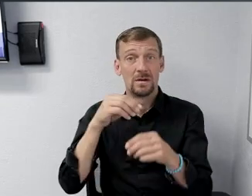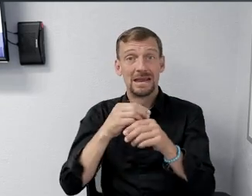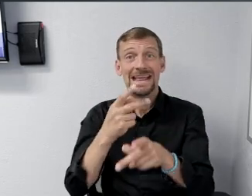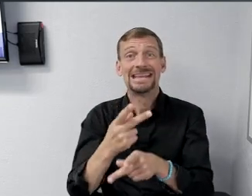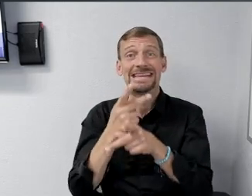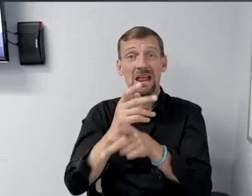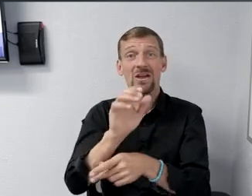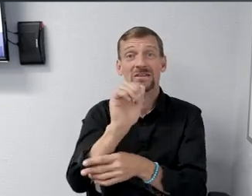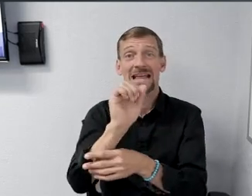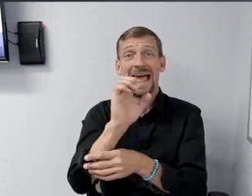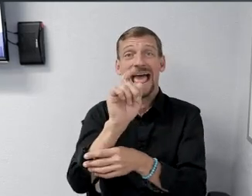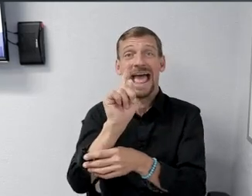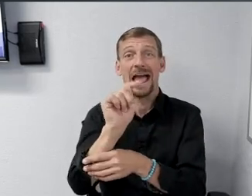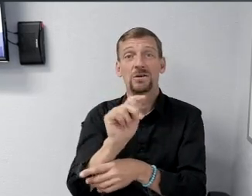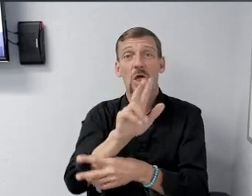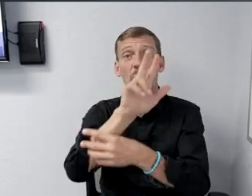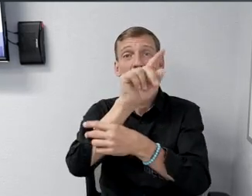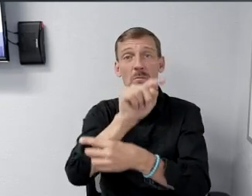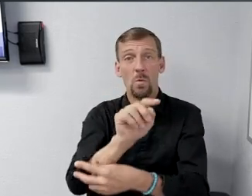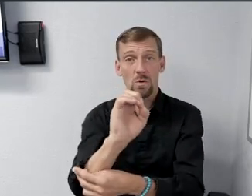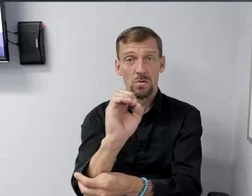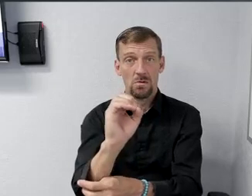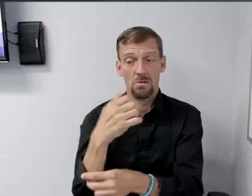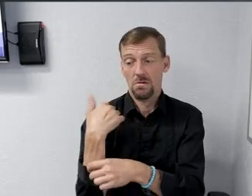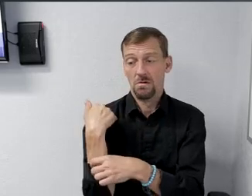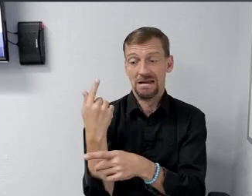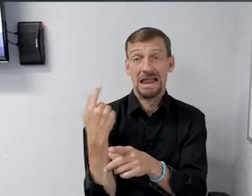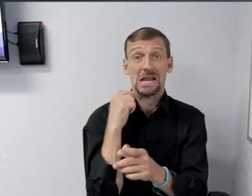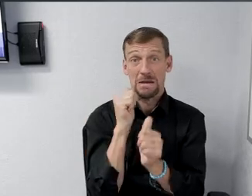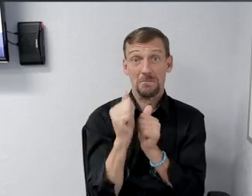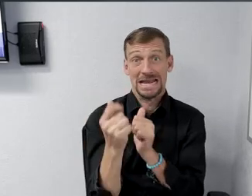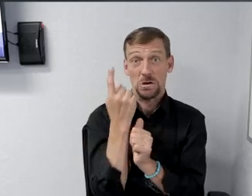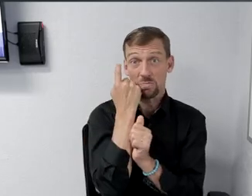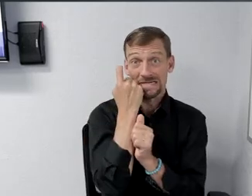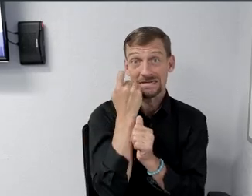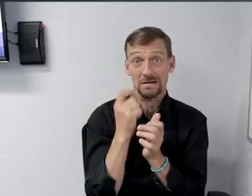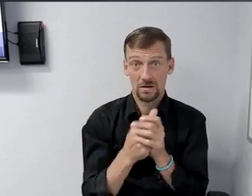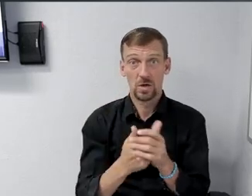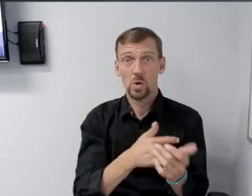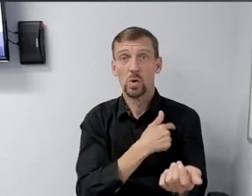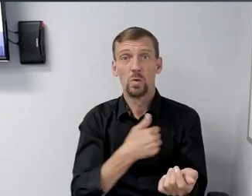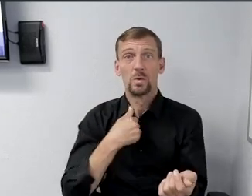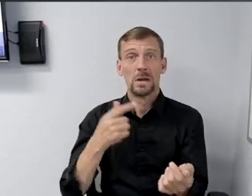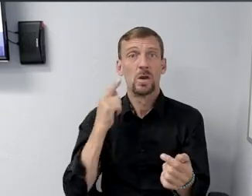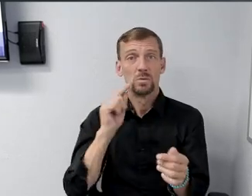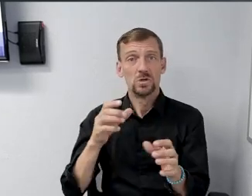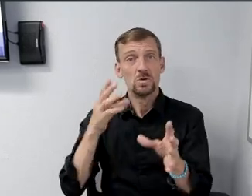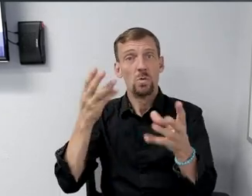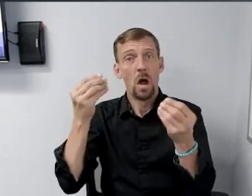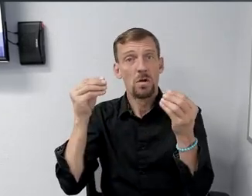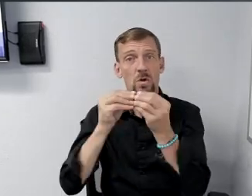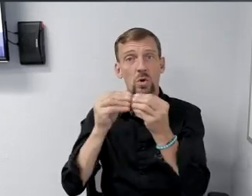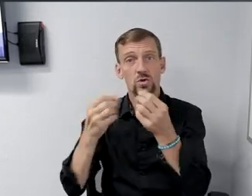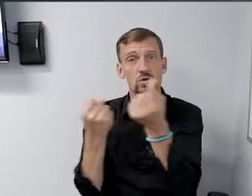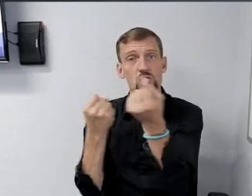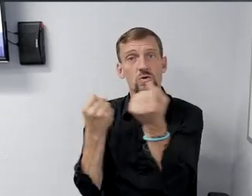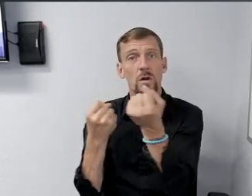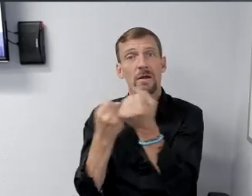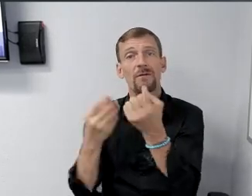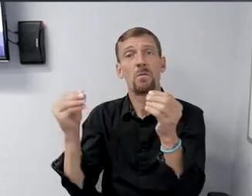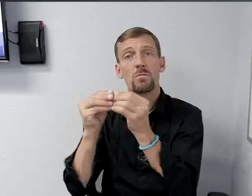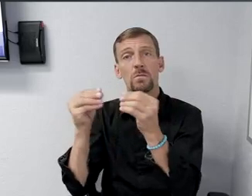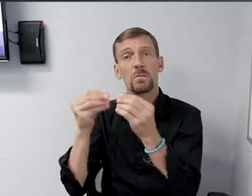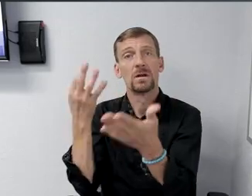CARES Act 3.0, the third one, the last one that was passed, and we're continuing to lobby for additional